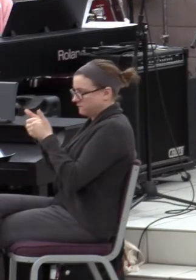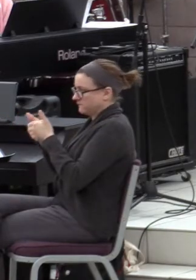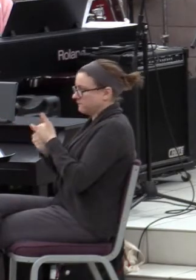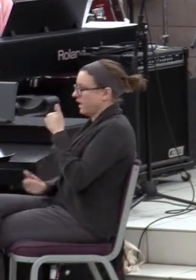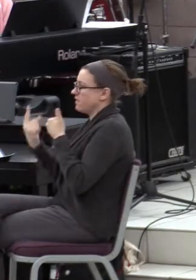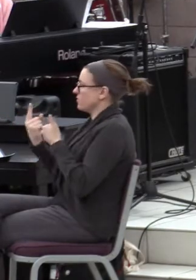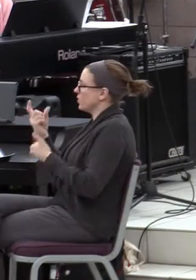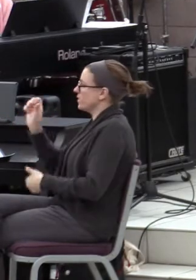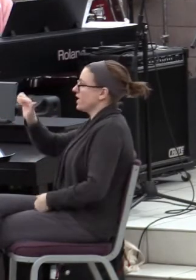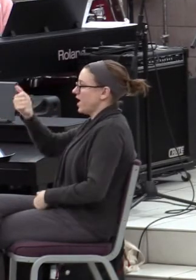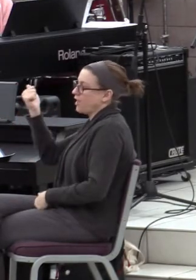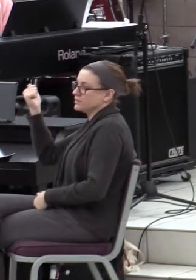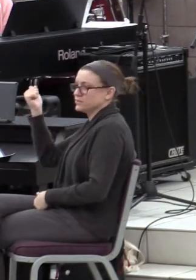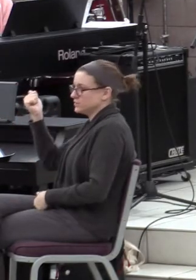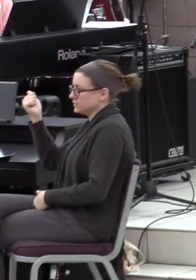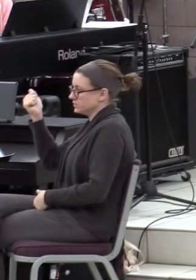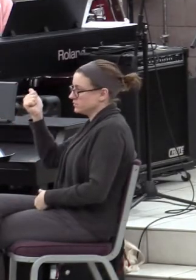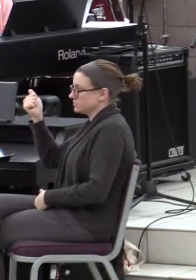everybody else